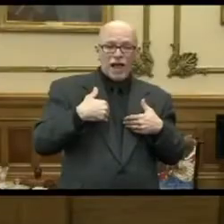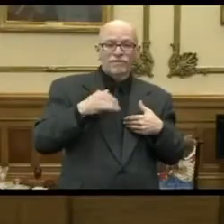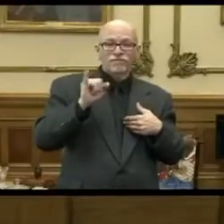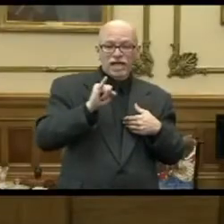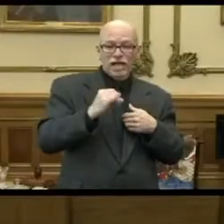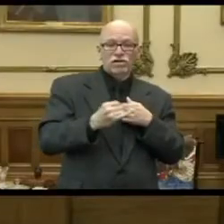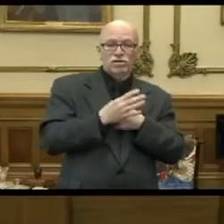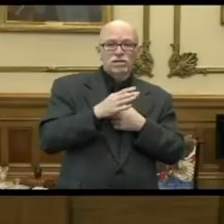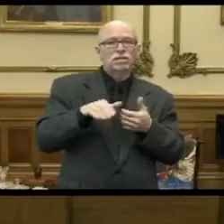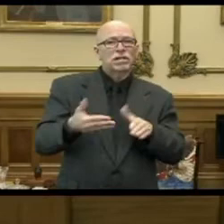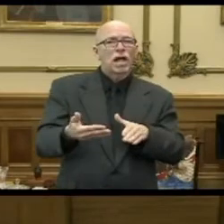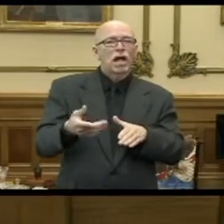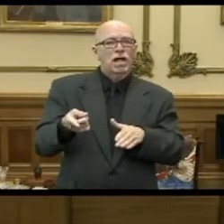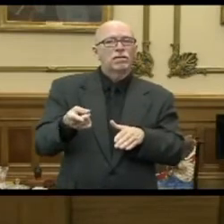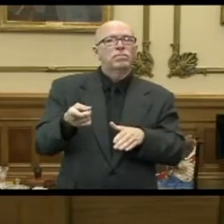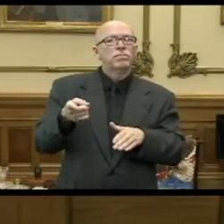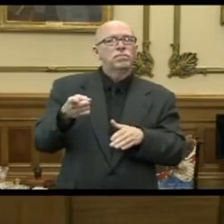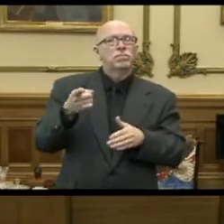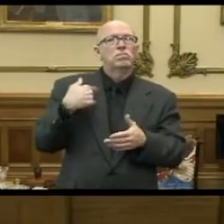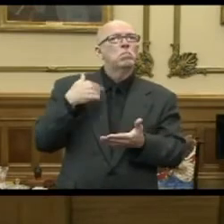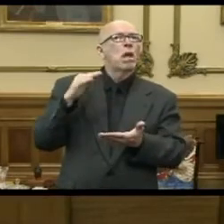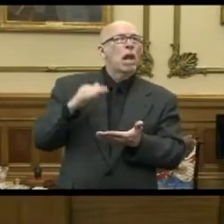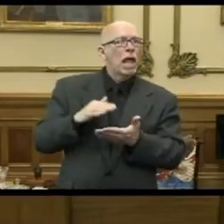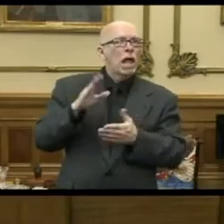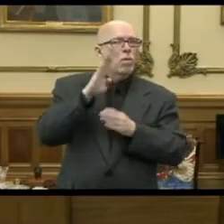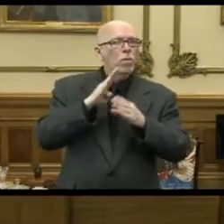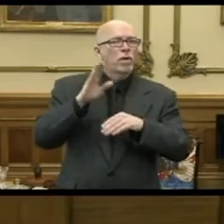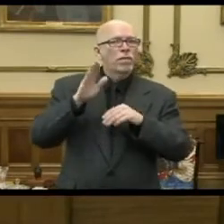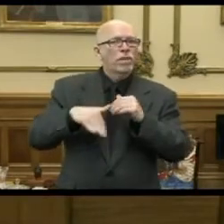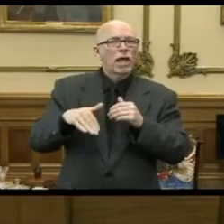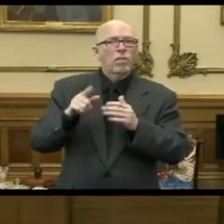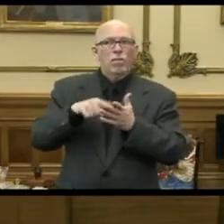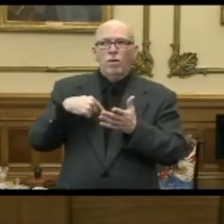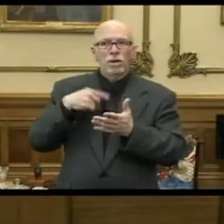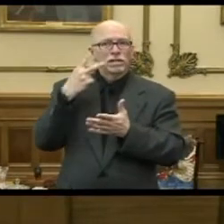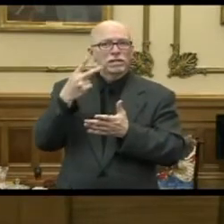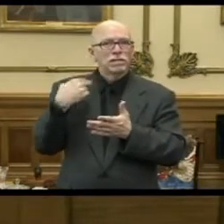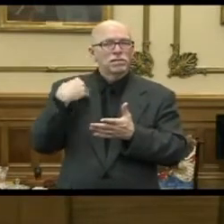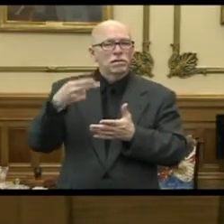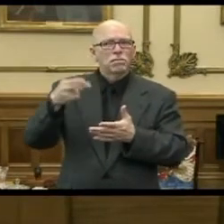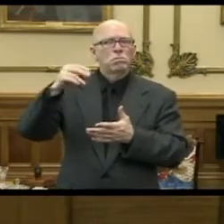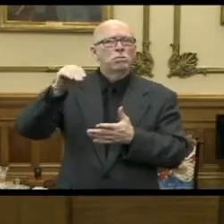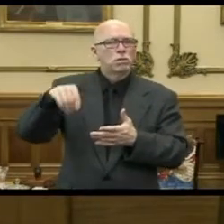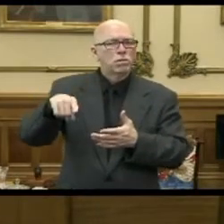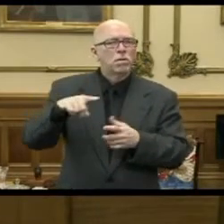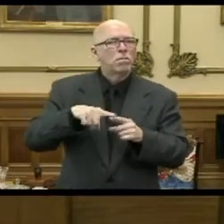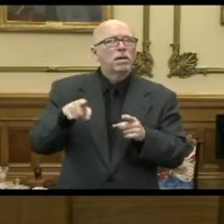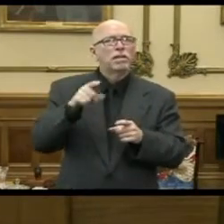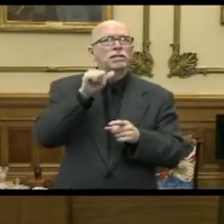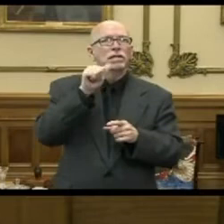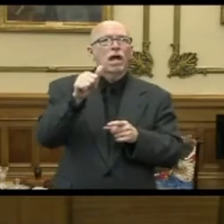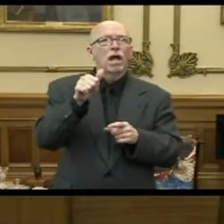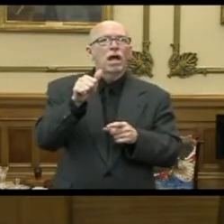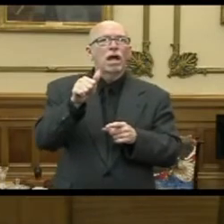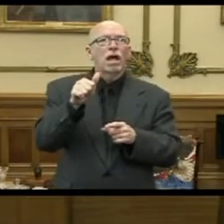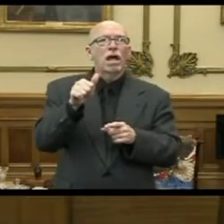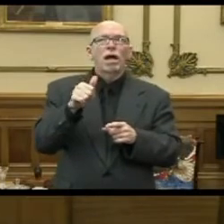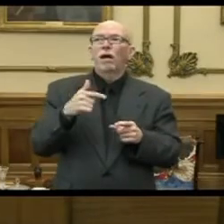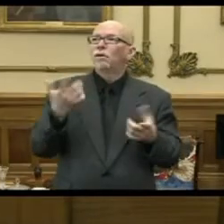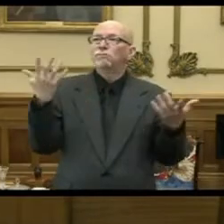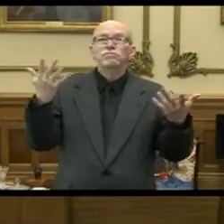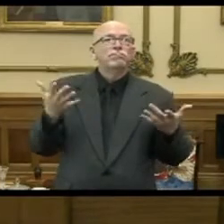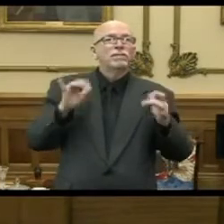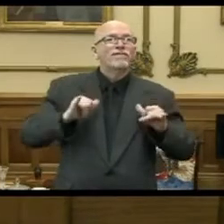not. Which is a lot less worrisome than the numbers we had before, but is not a necessarily we're scot-free